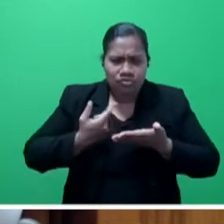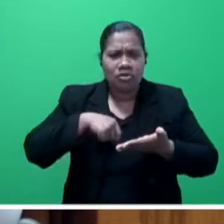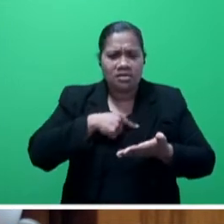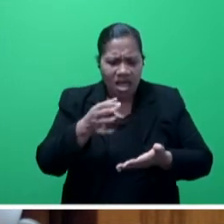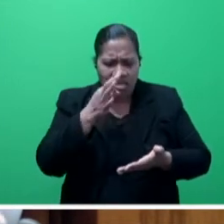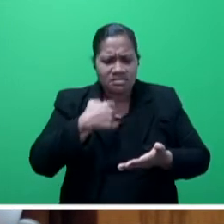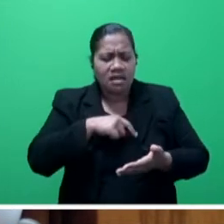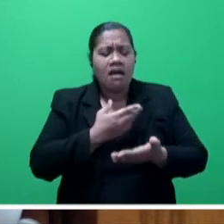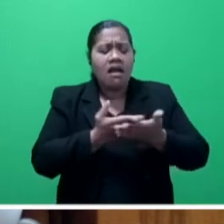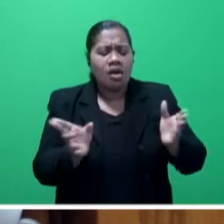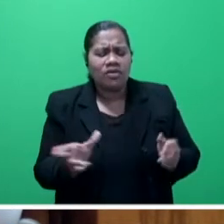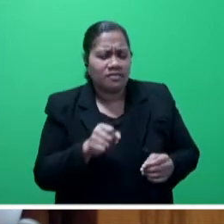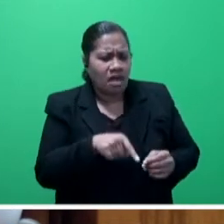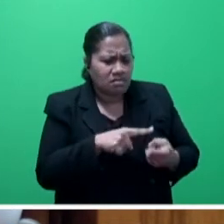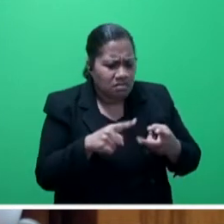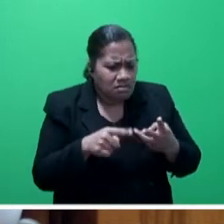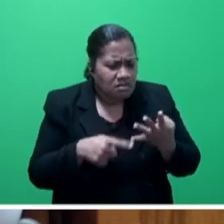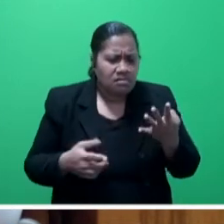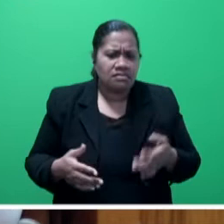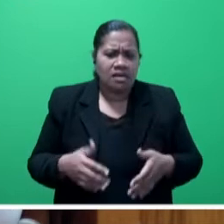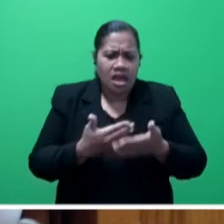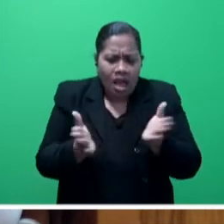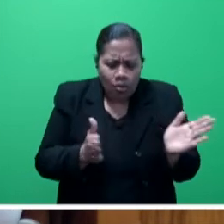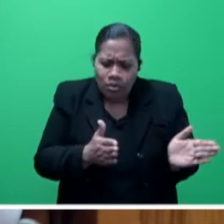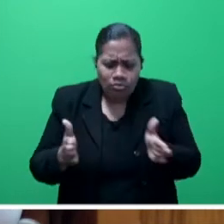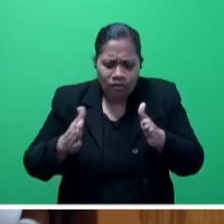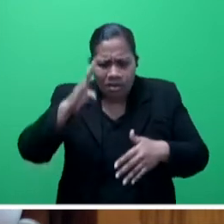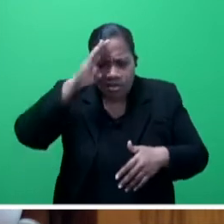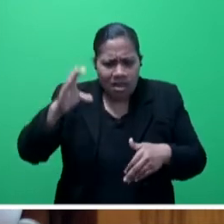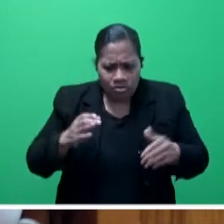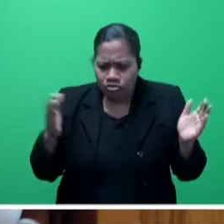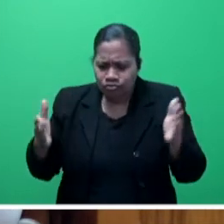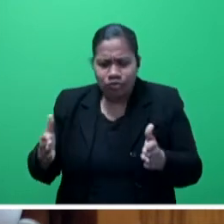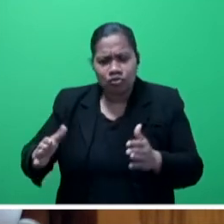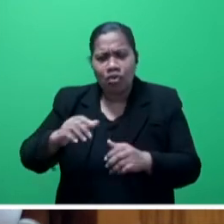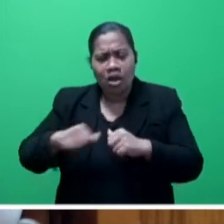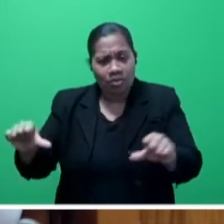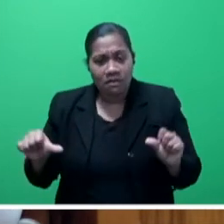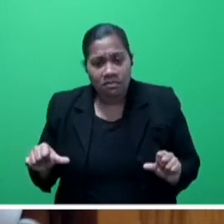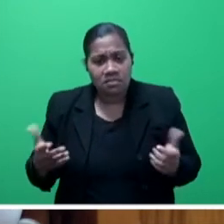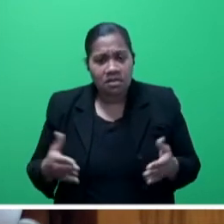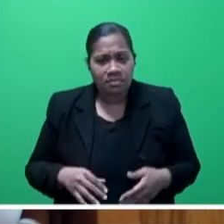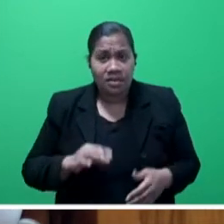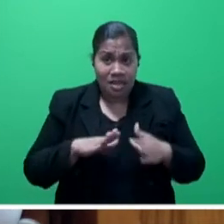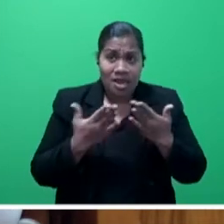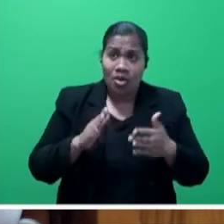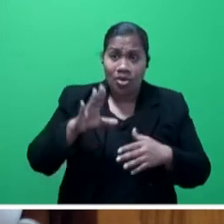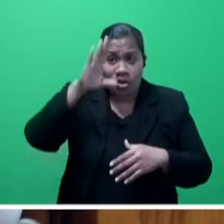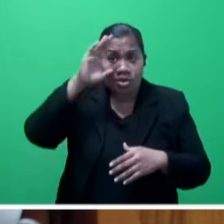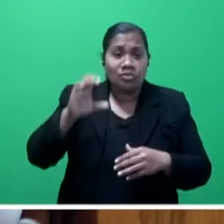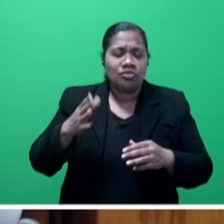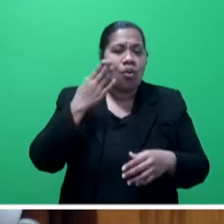we done this? How have we mobilized the entire country into agriculture, Mr. Speaker say? They are copying us, Mr. Speaker say.